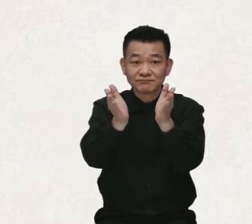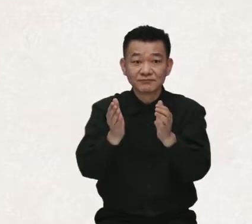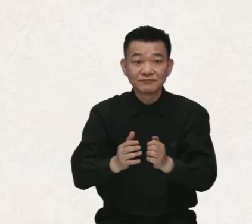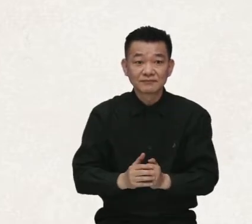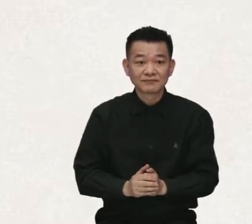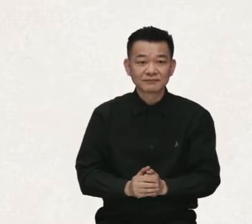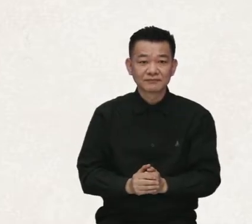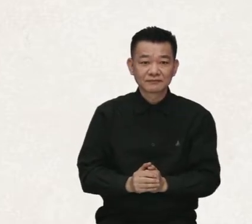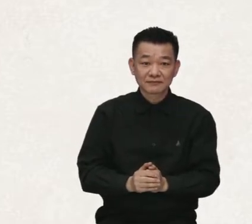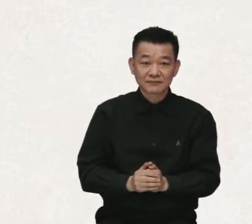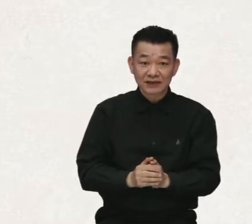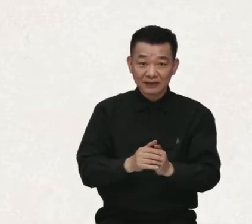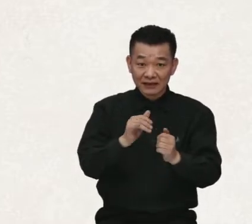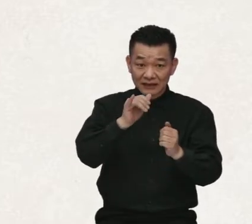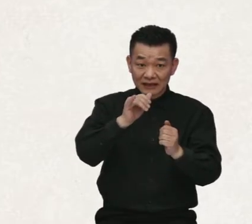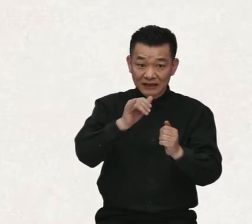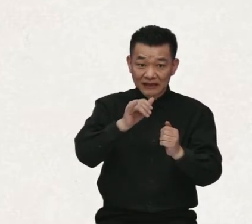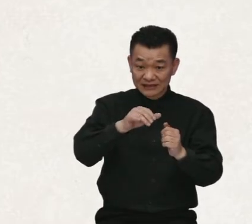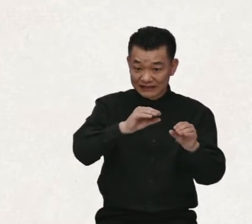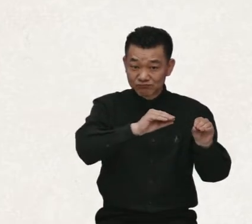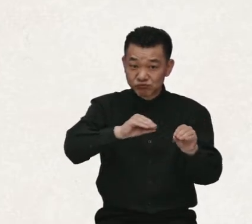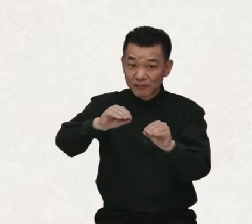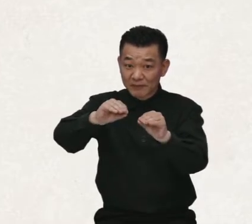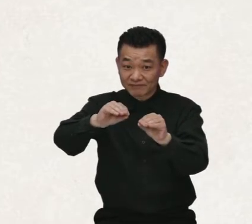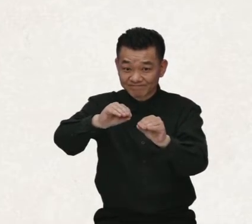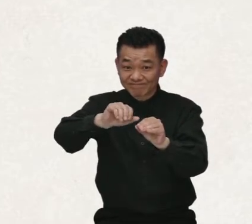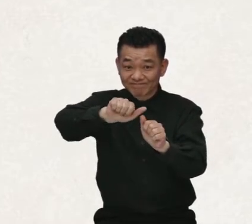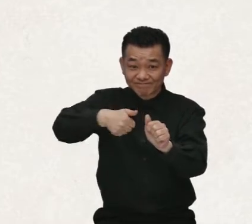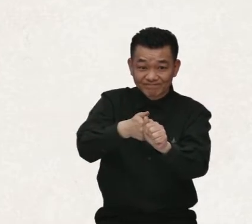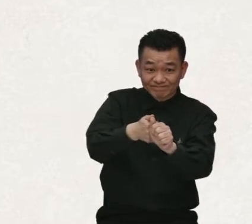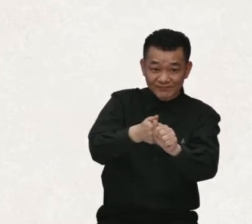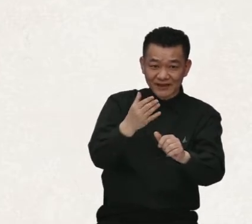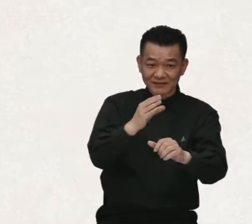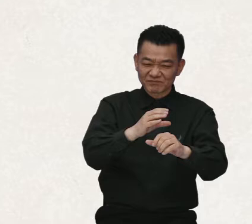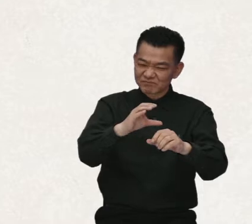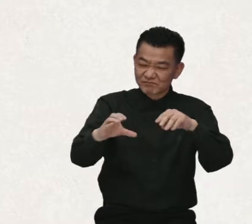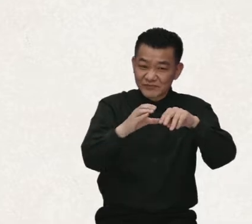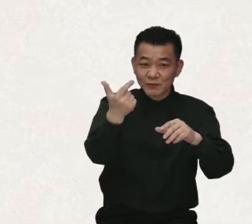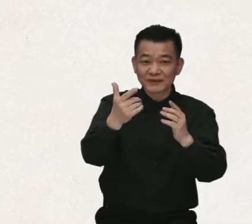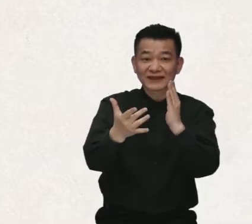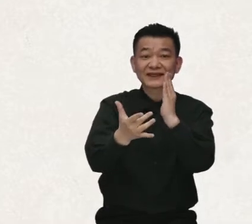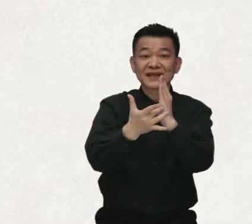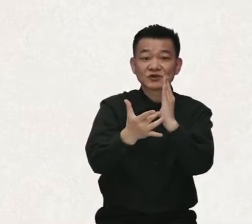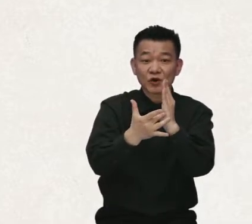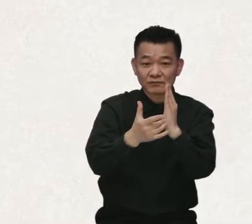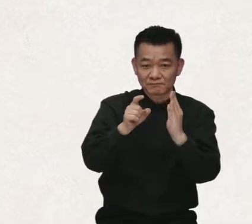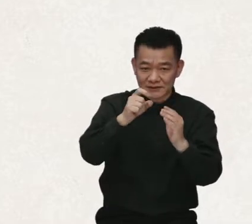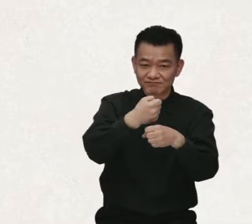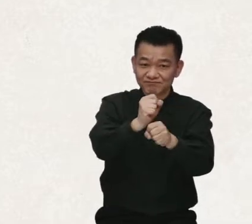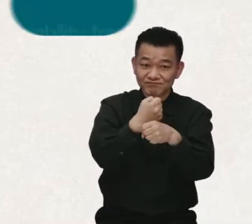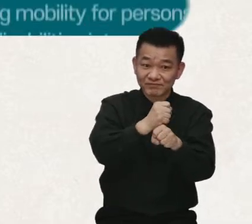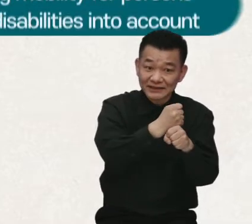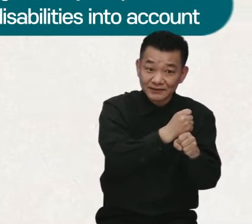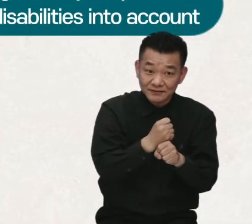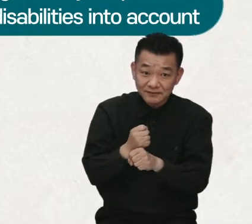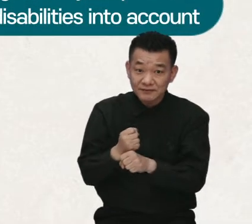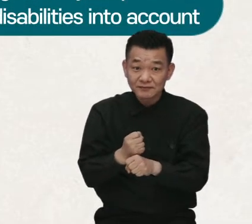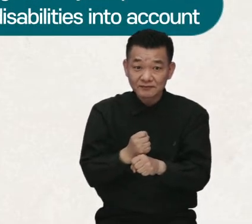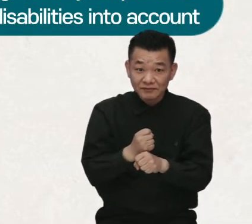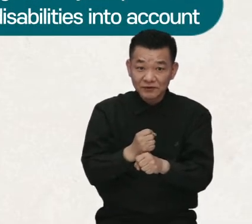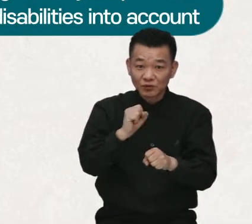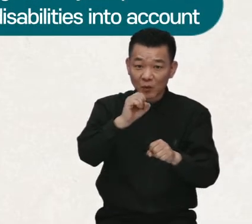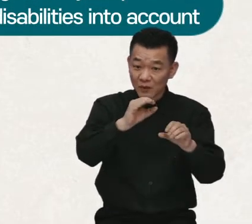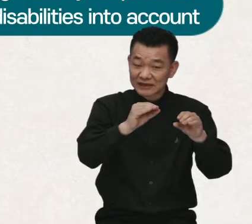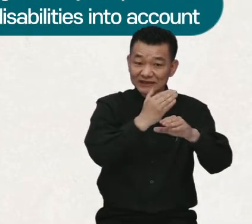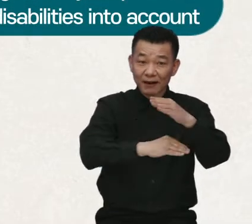in mobility skills, and entities that produce mobility aids, devices, and assistive technologies should be encouraged